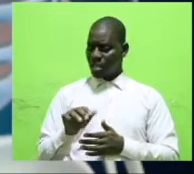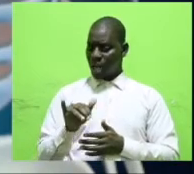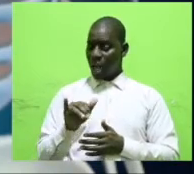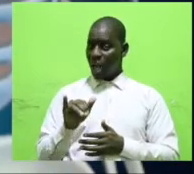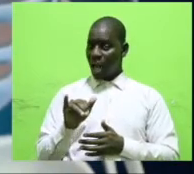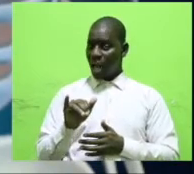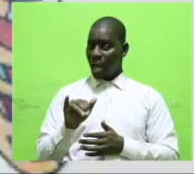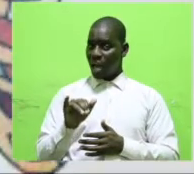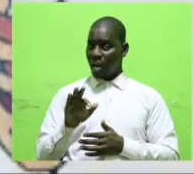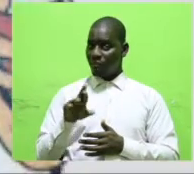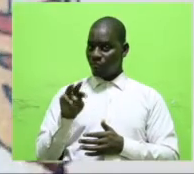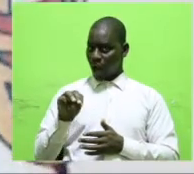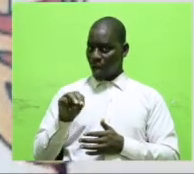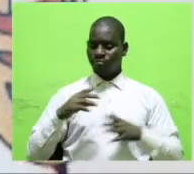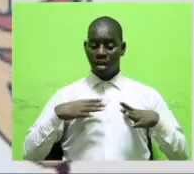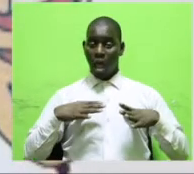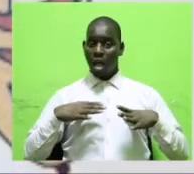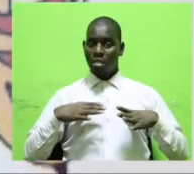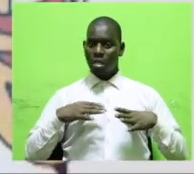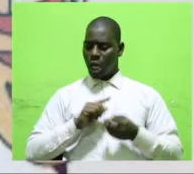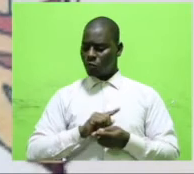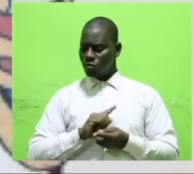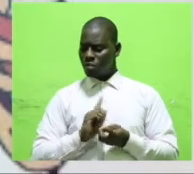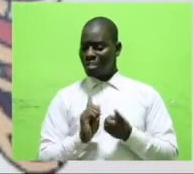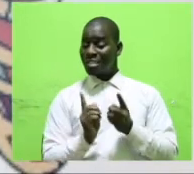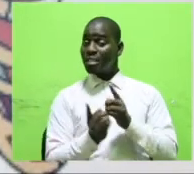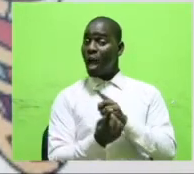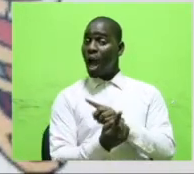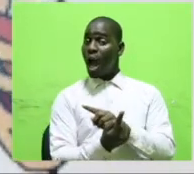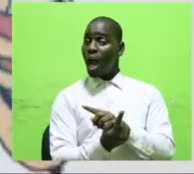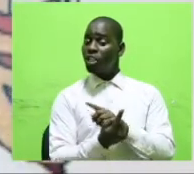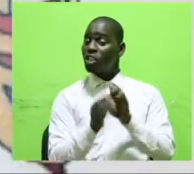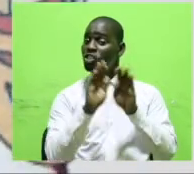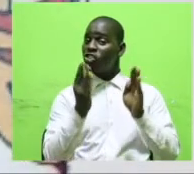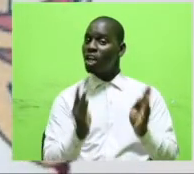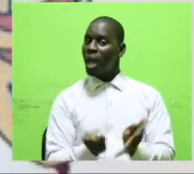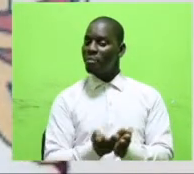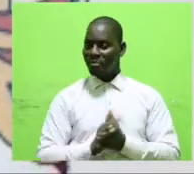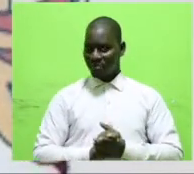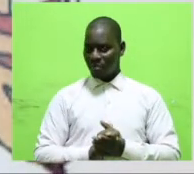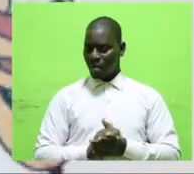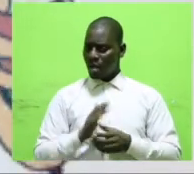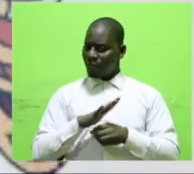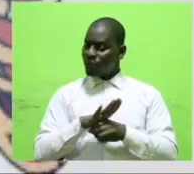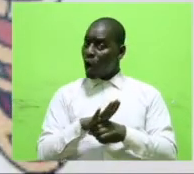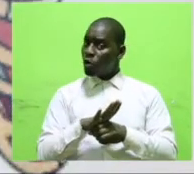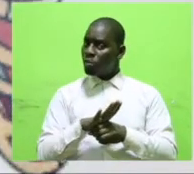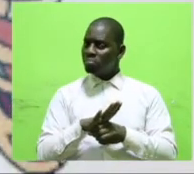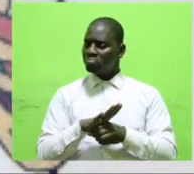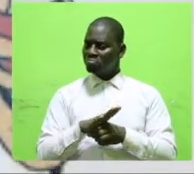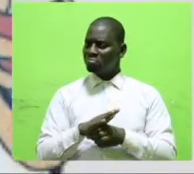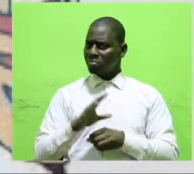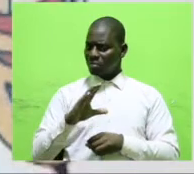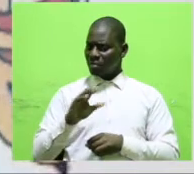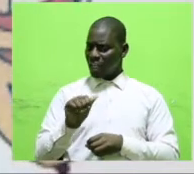causes the diaphragm muscles relax and diaphragm returns to its dome shape. The volume